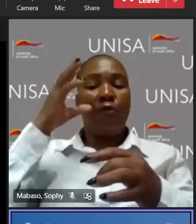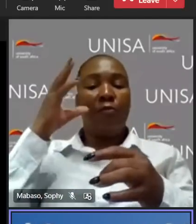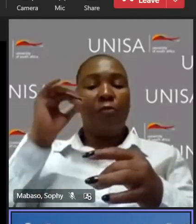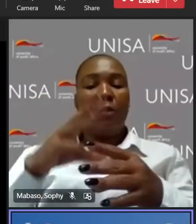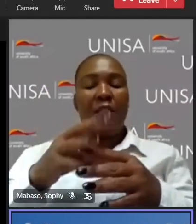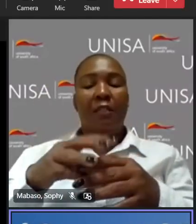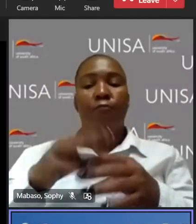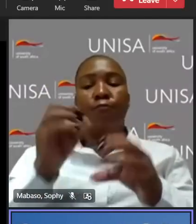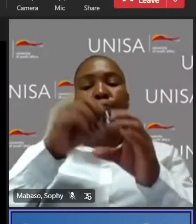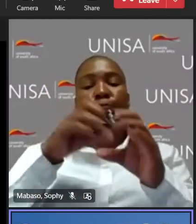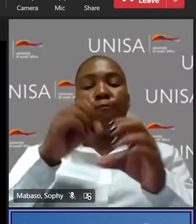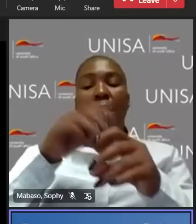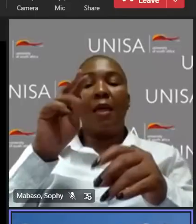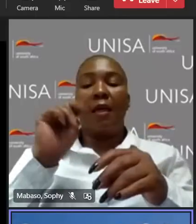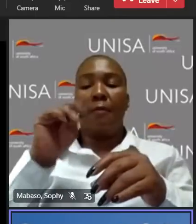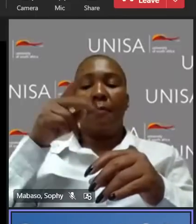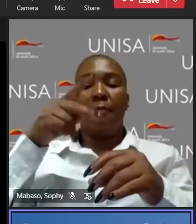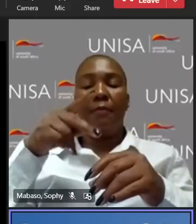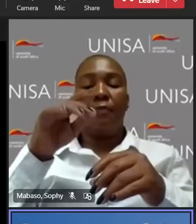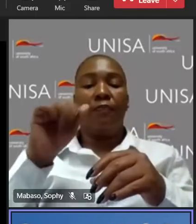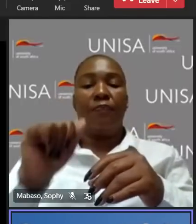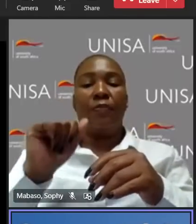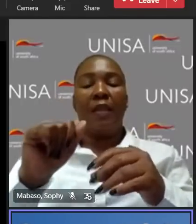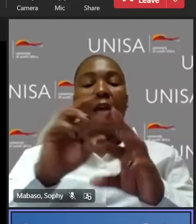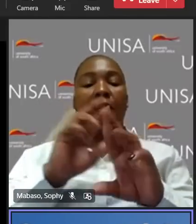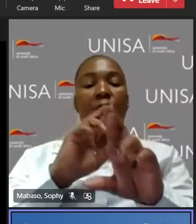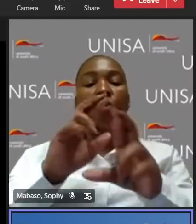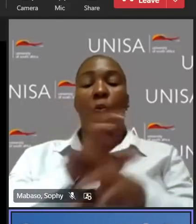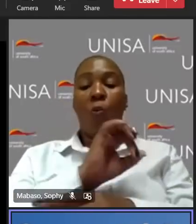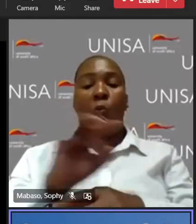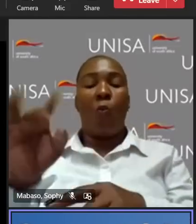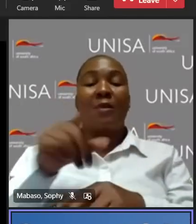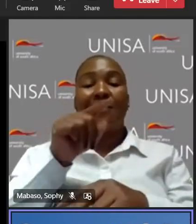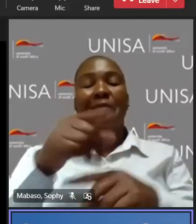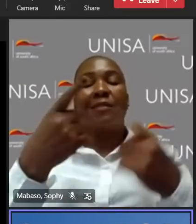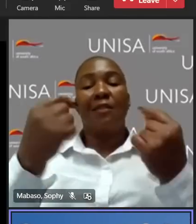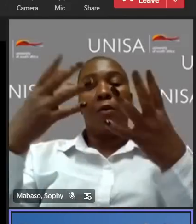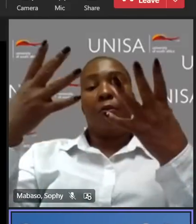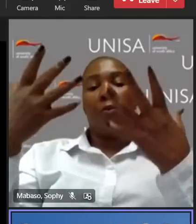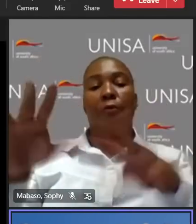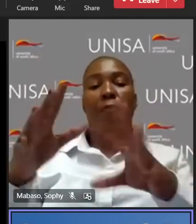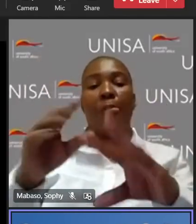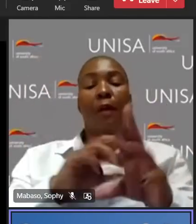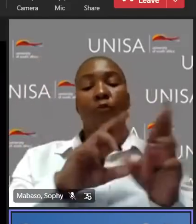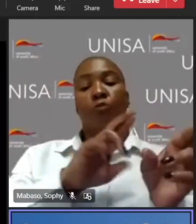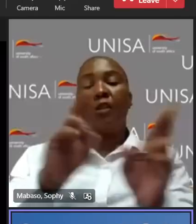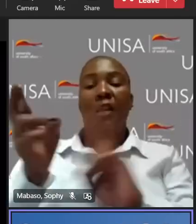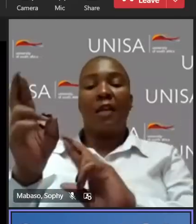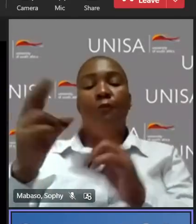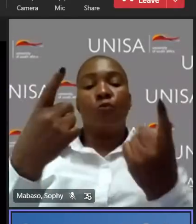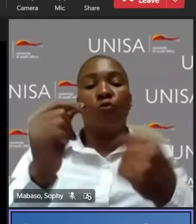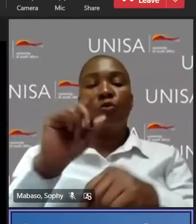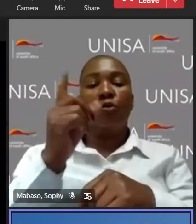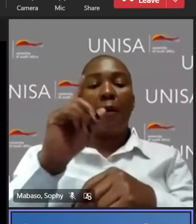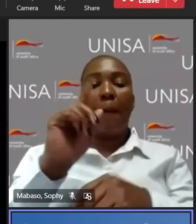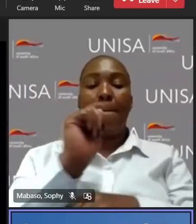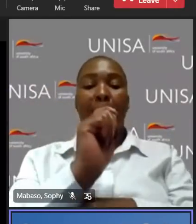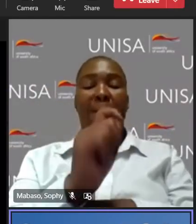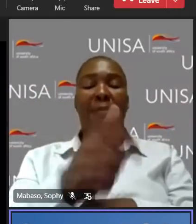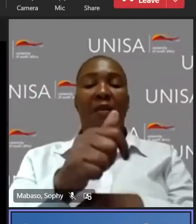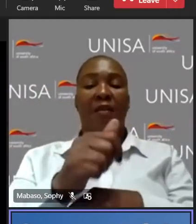the NBA report. Once that it's done, then we should be ready to be paying out